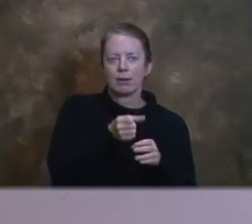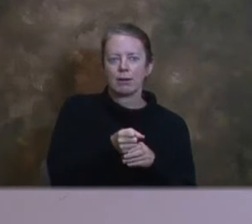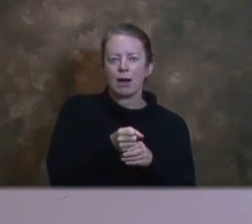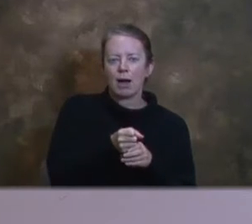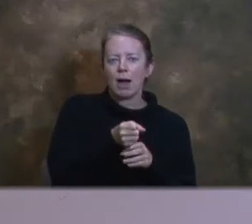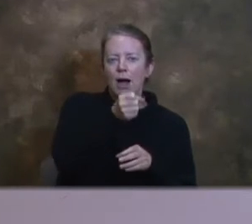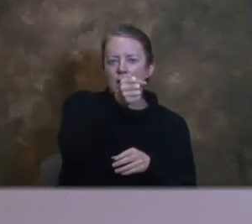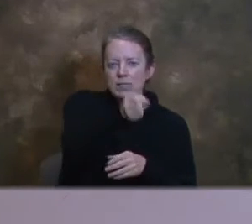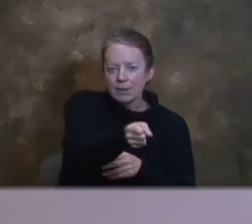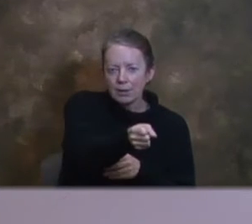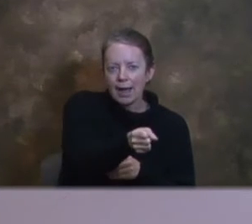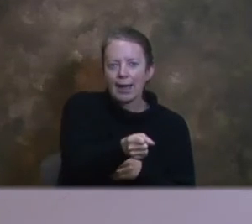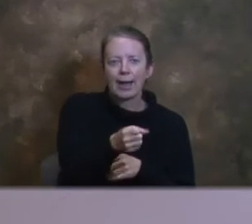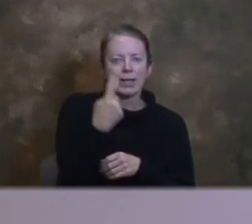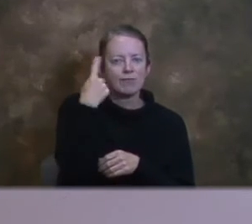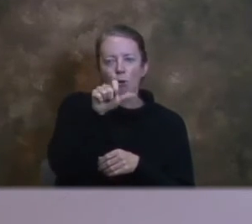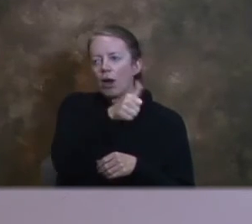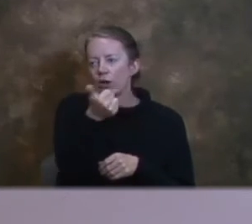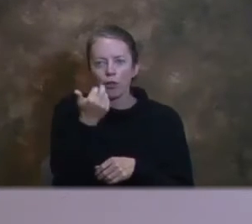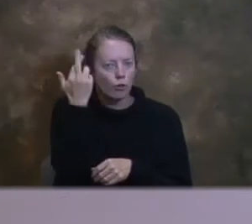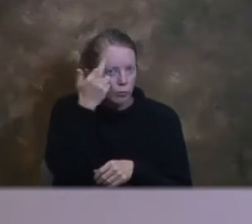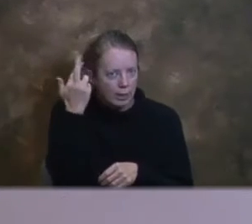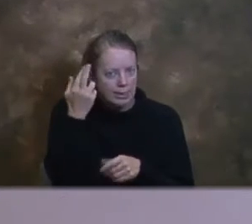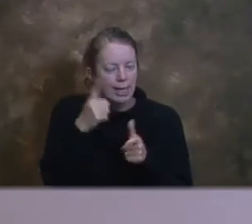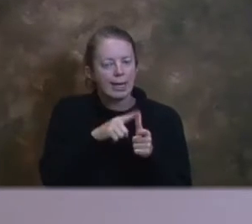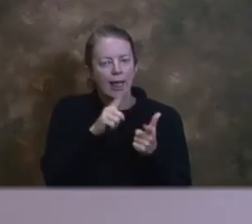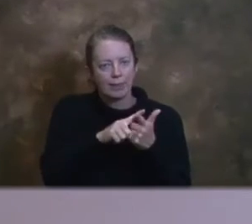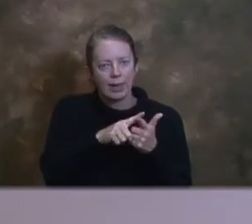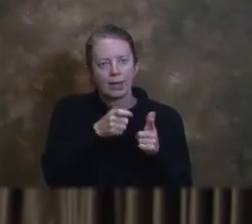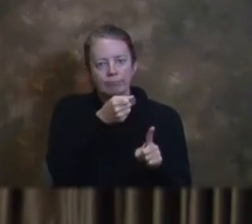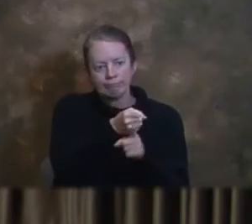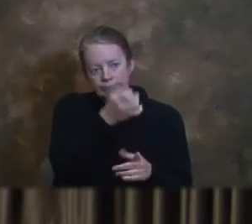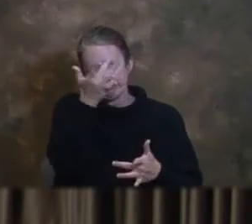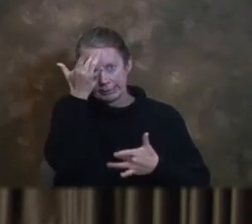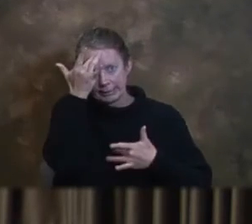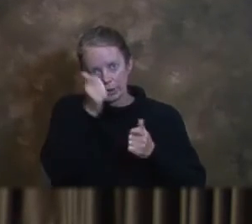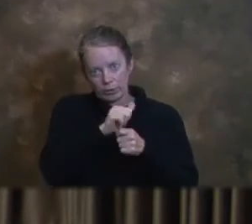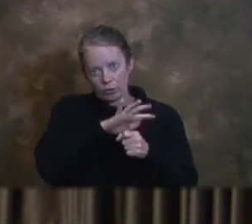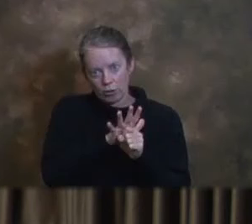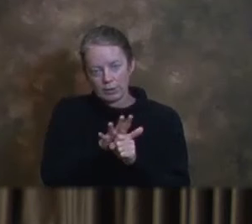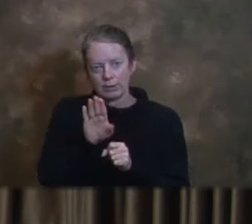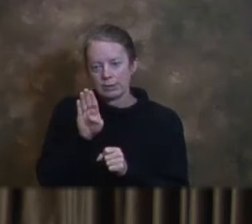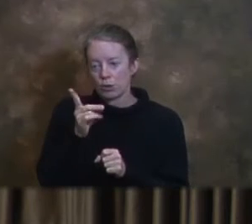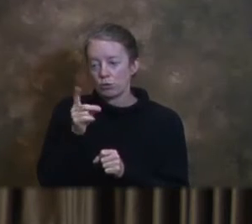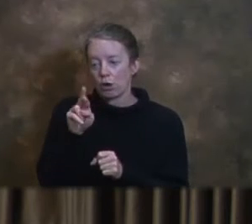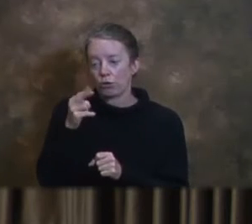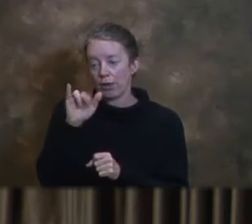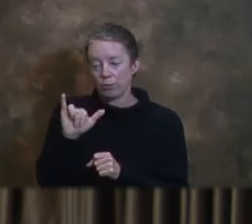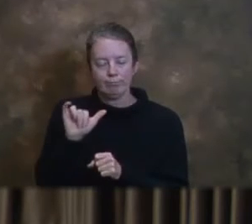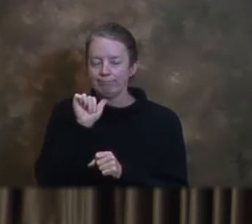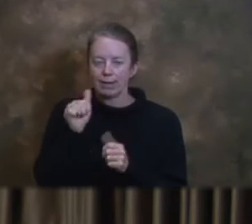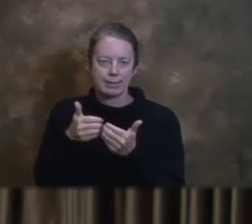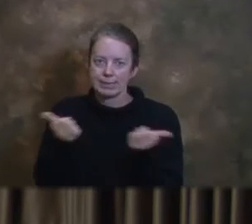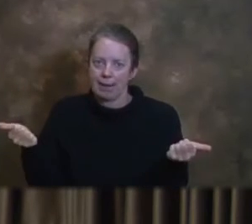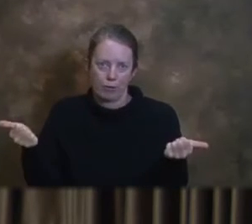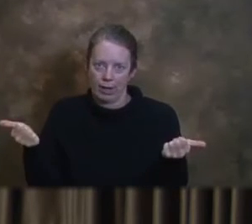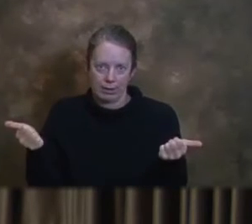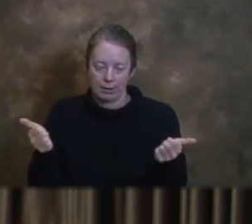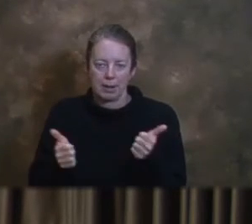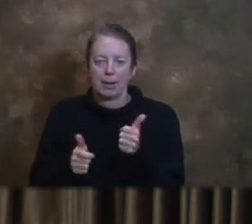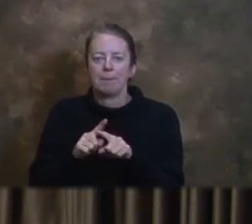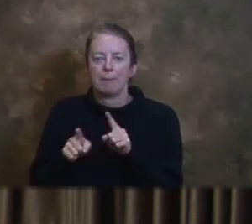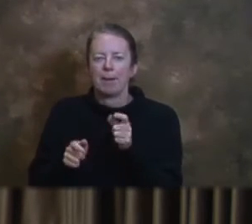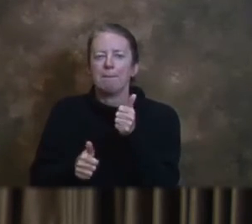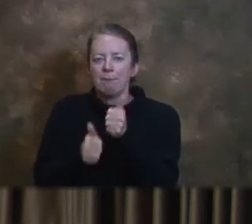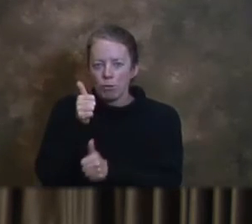in they show up for a different reason, Yeah. end up having. It doesn't separate those out, but the vast majority are hospitalized